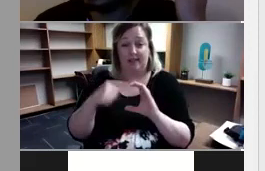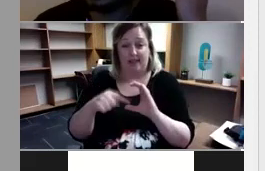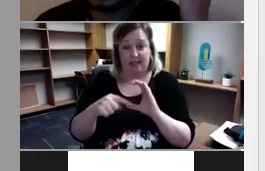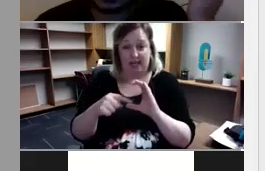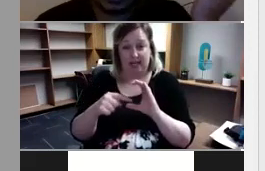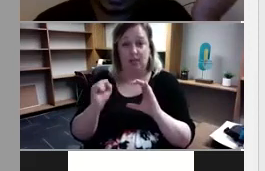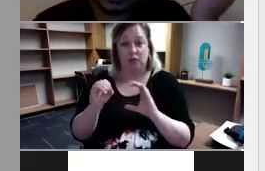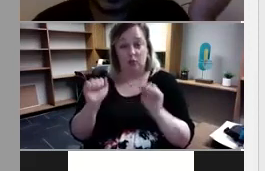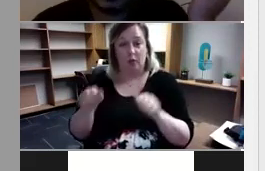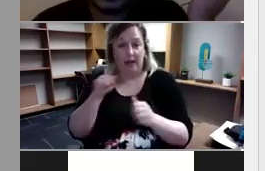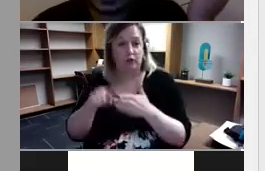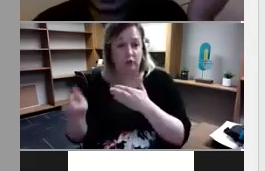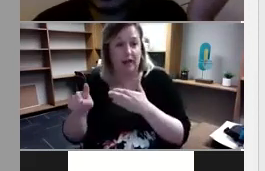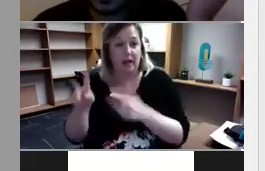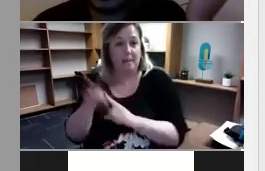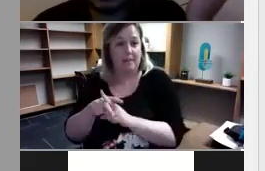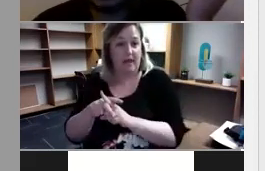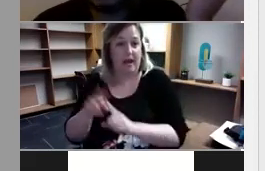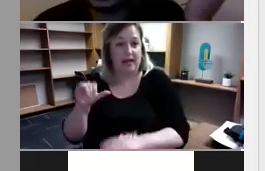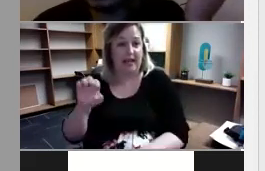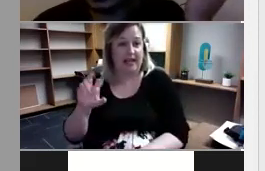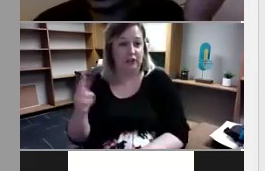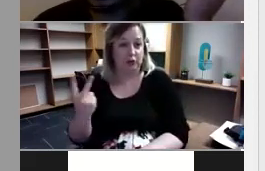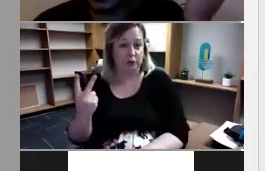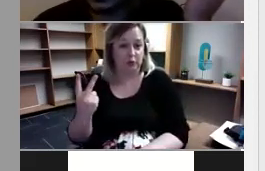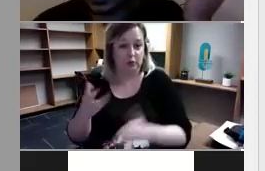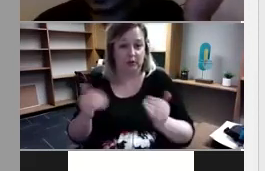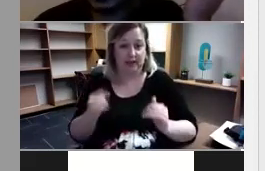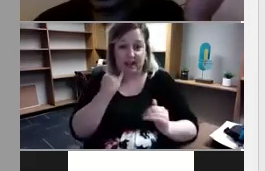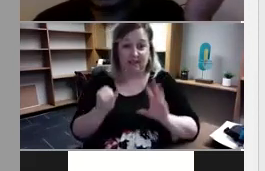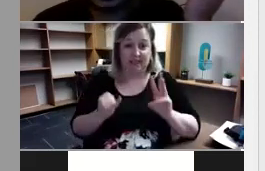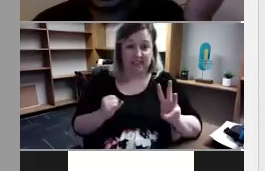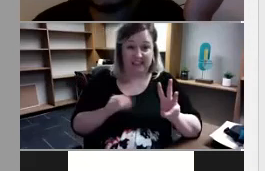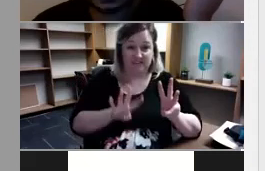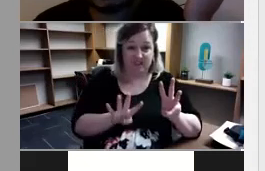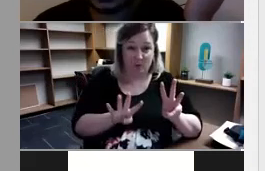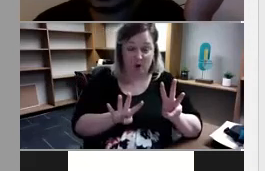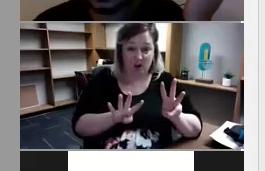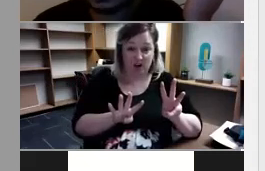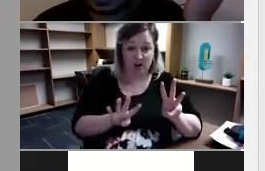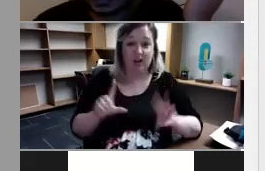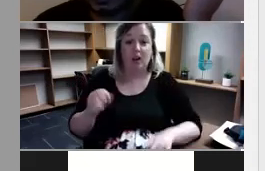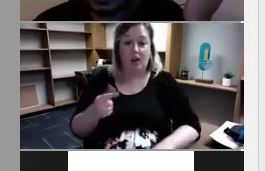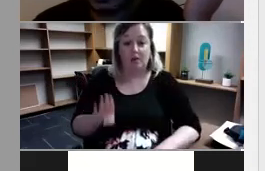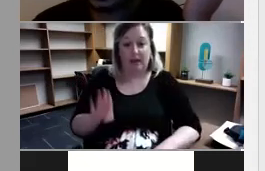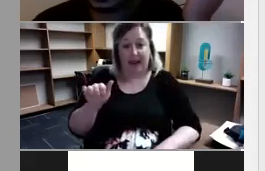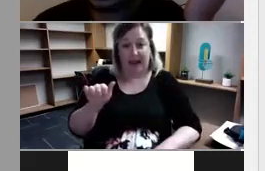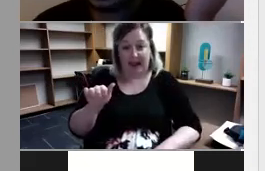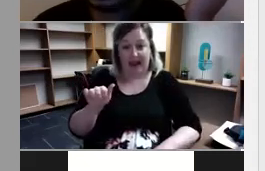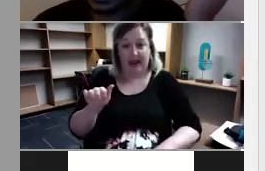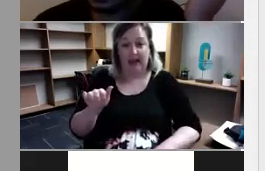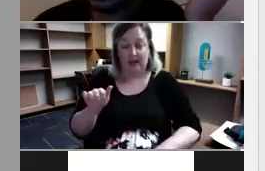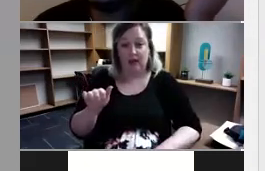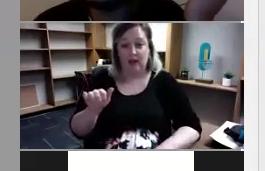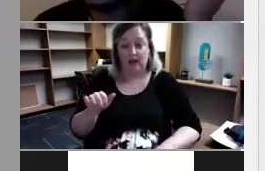2. When we have 6 and 4, we have log base BA as 1.3, and we have our f of n as n. So